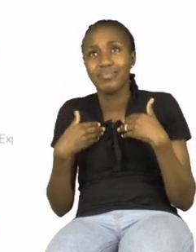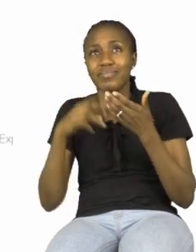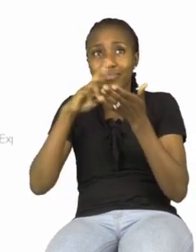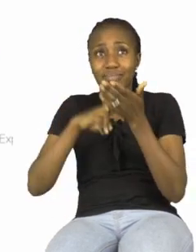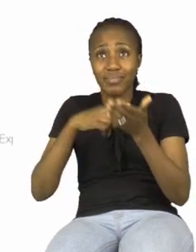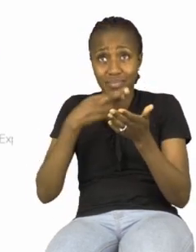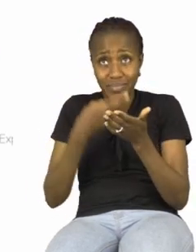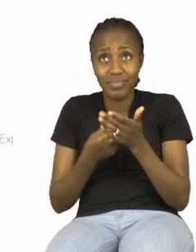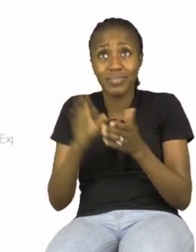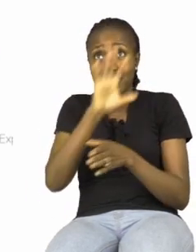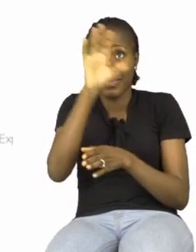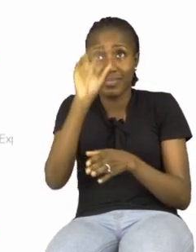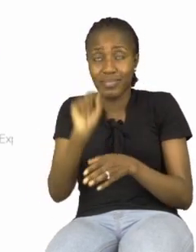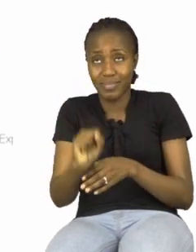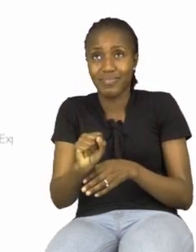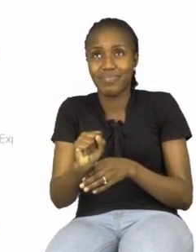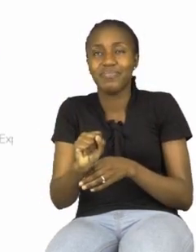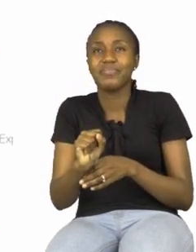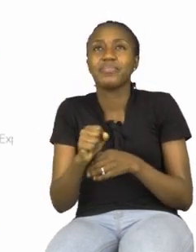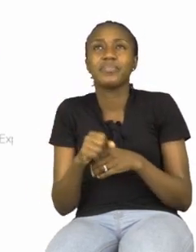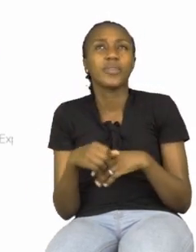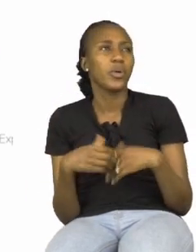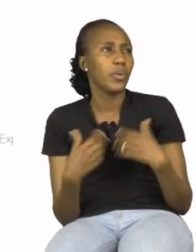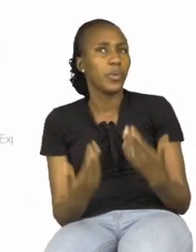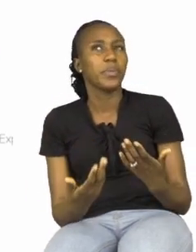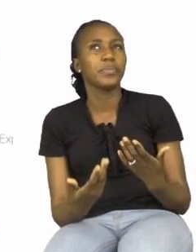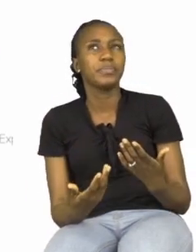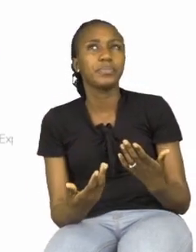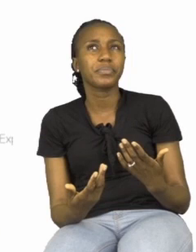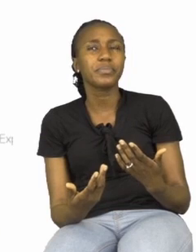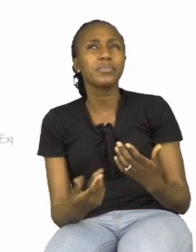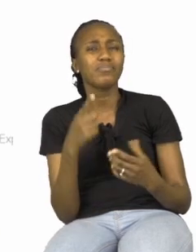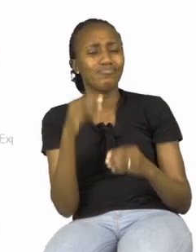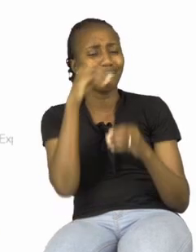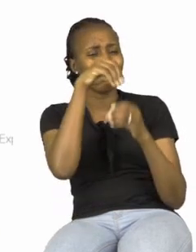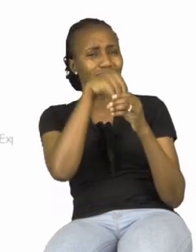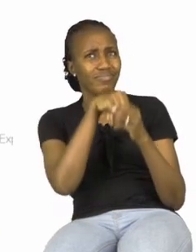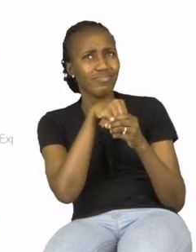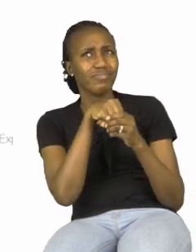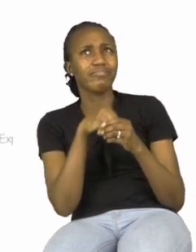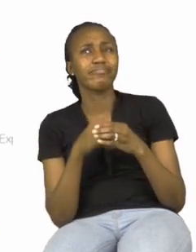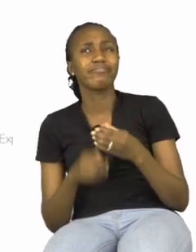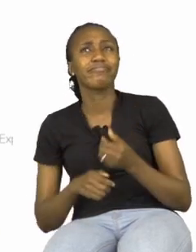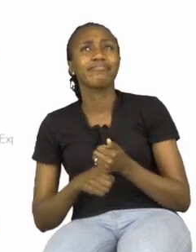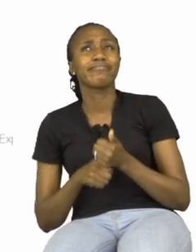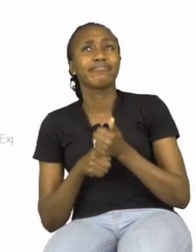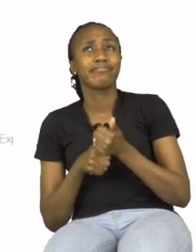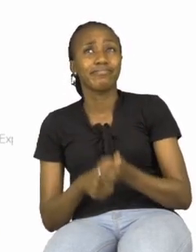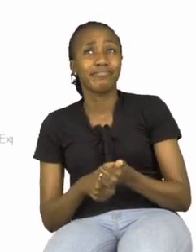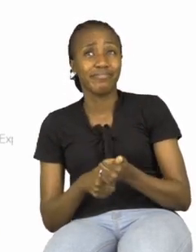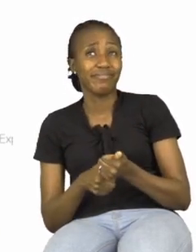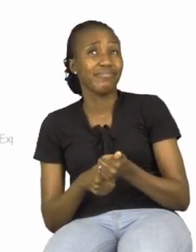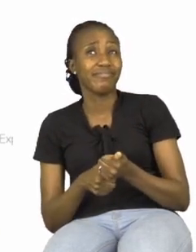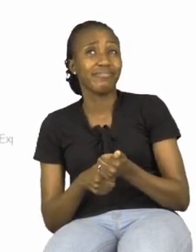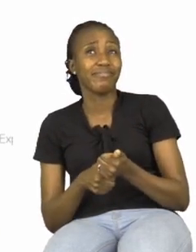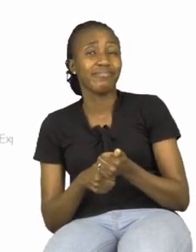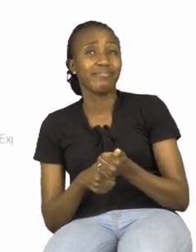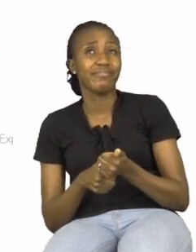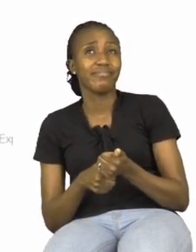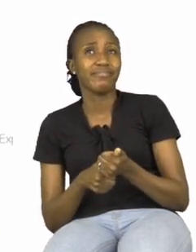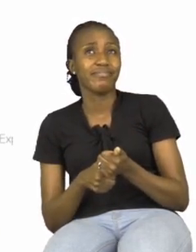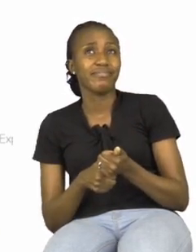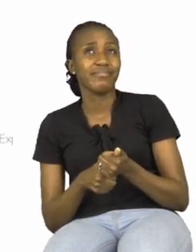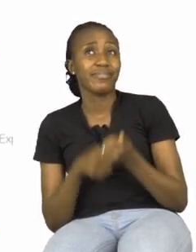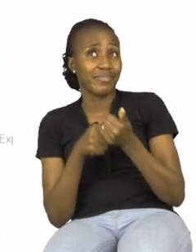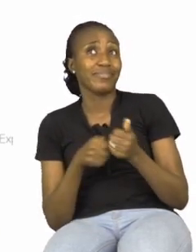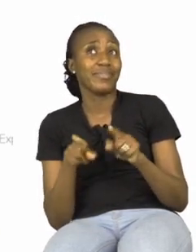certainly, they have done. Well, you have been part of the hockey union and part of hockey. Hockey is